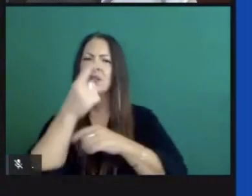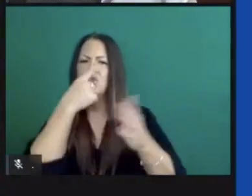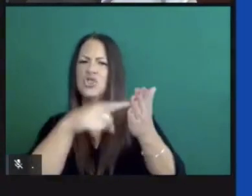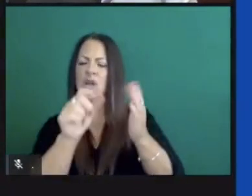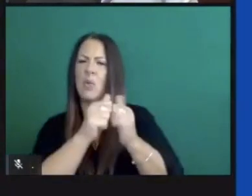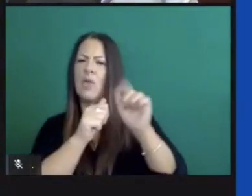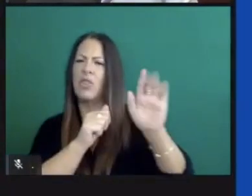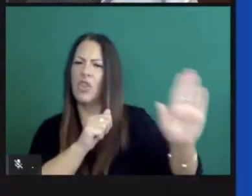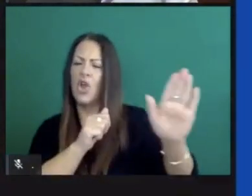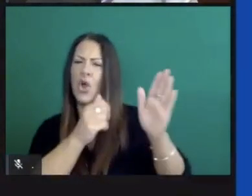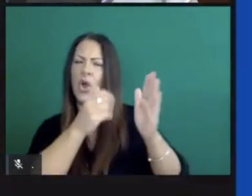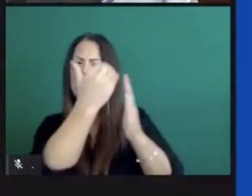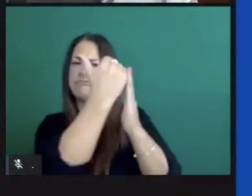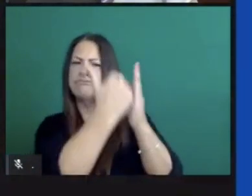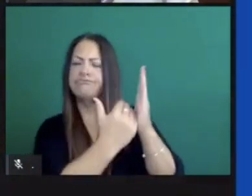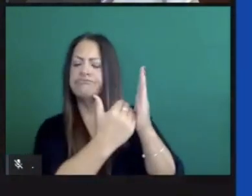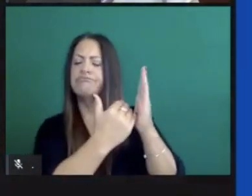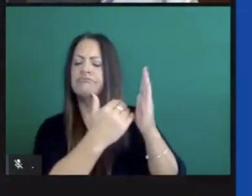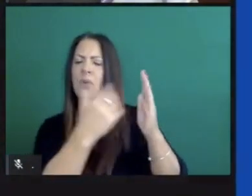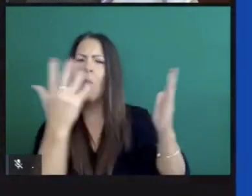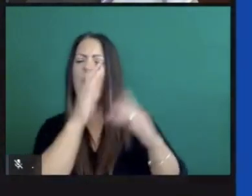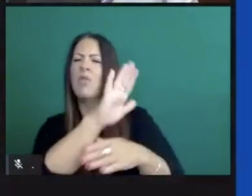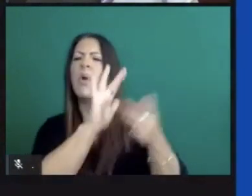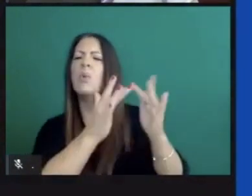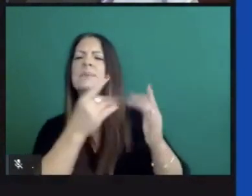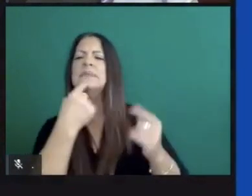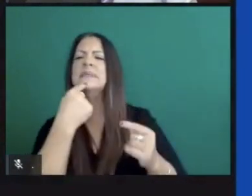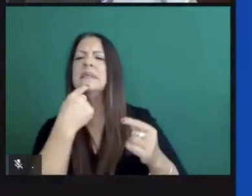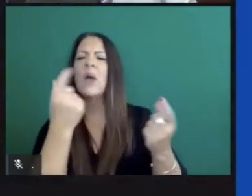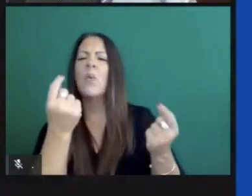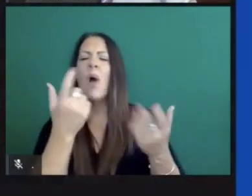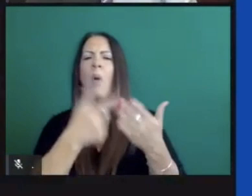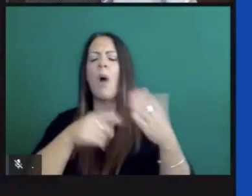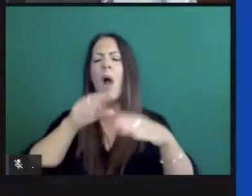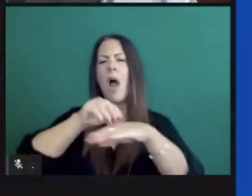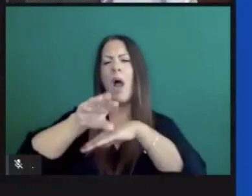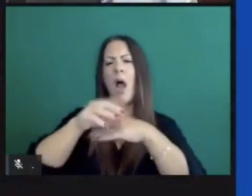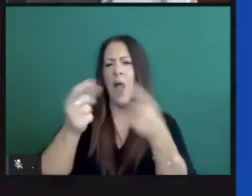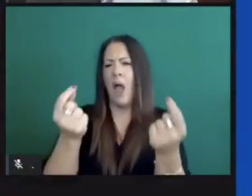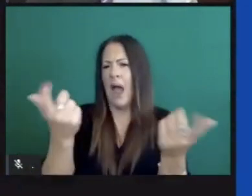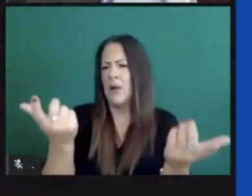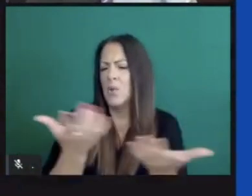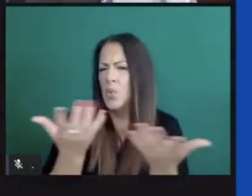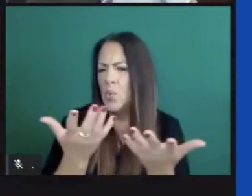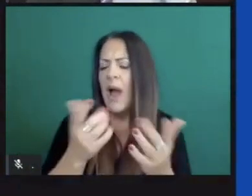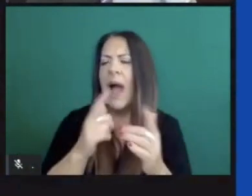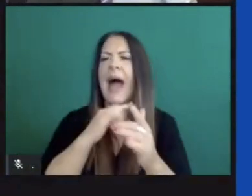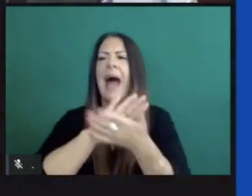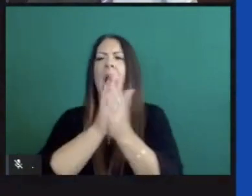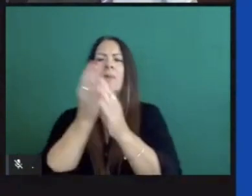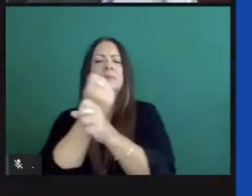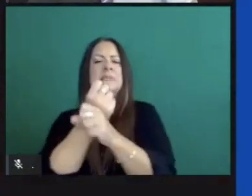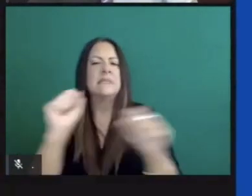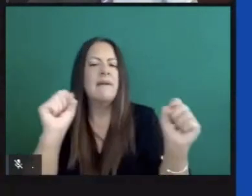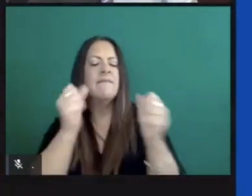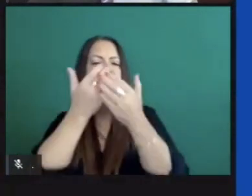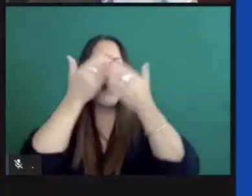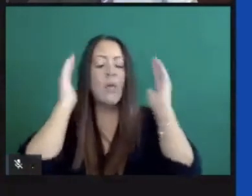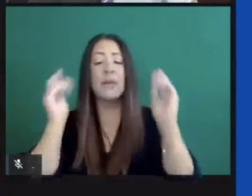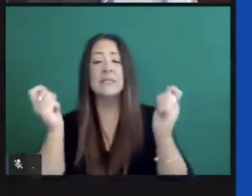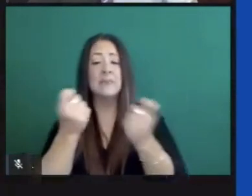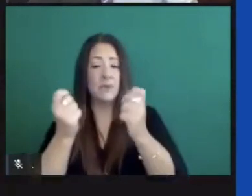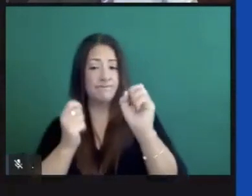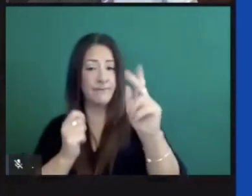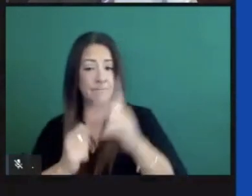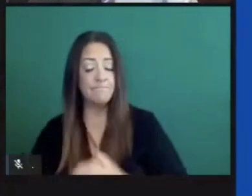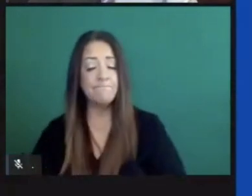health departments, their own web pages, to see their own guidance for how to have a safer Halloween celebration.